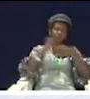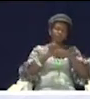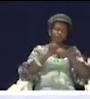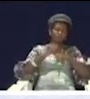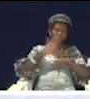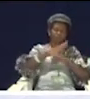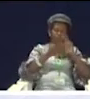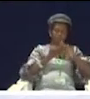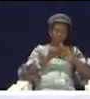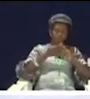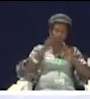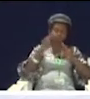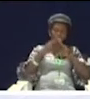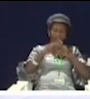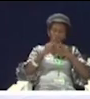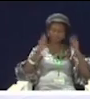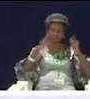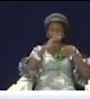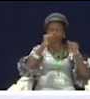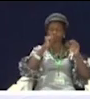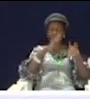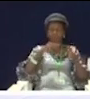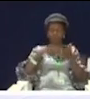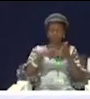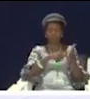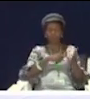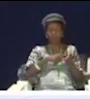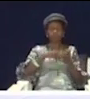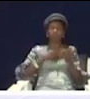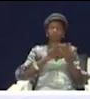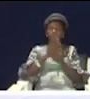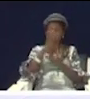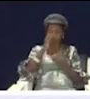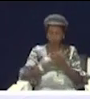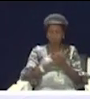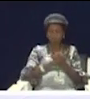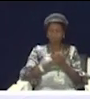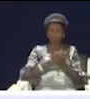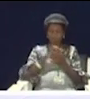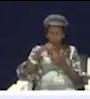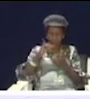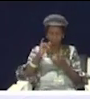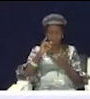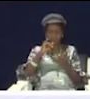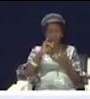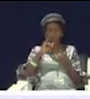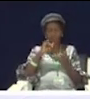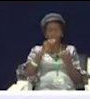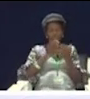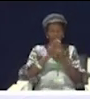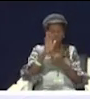great. You'll be a blessing, etc., etc. And through thy seed, the whole earth shall be blessed.